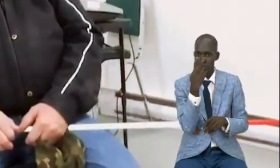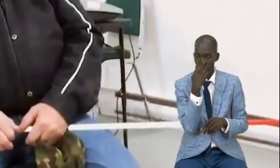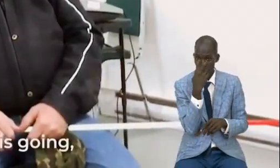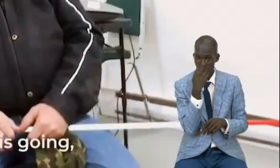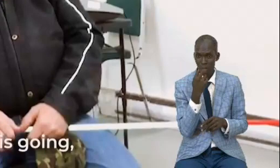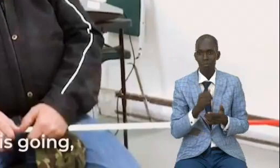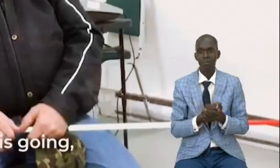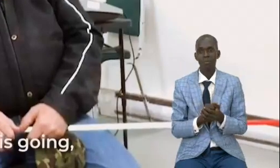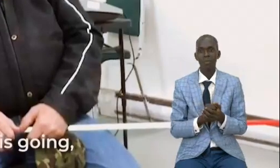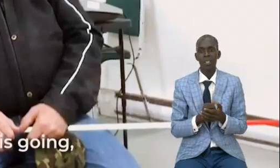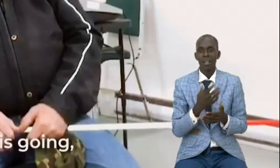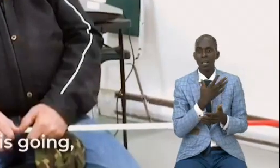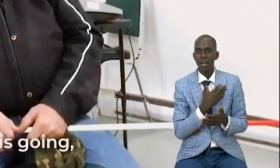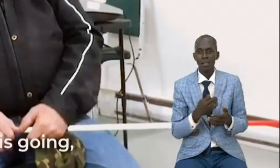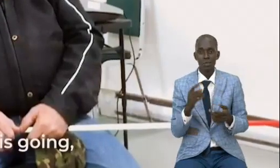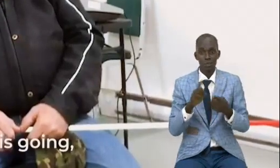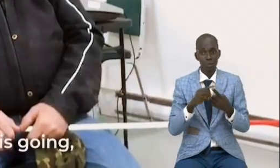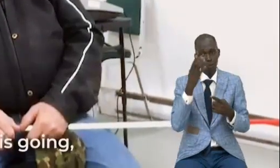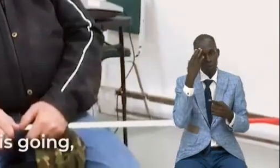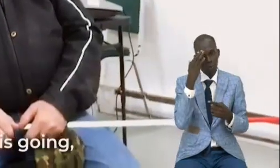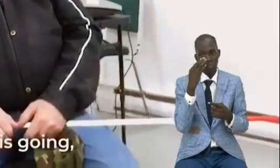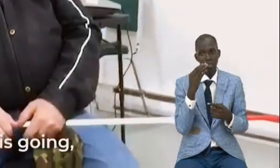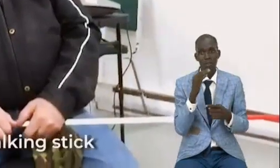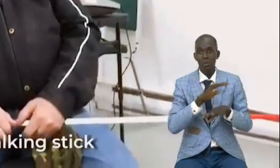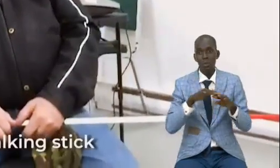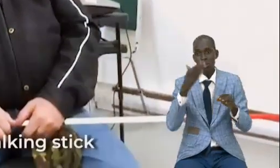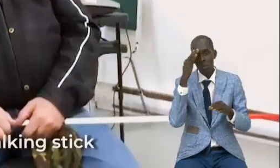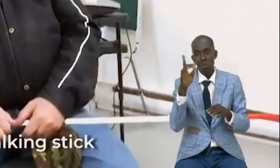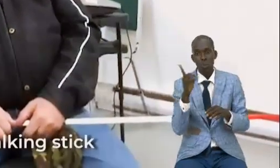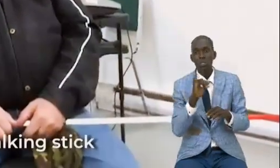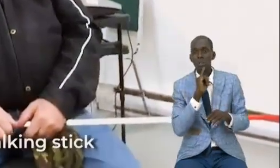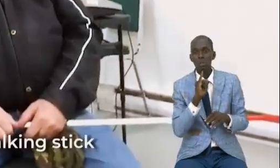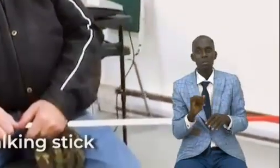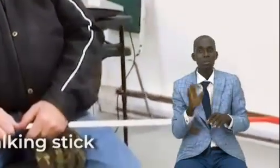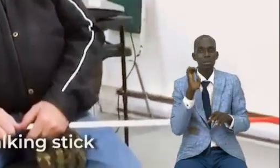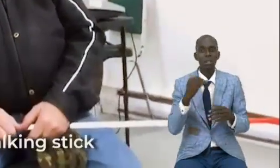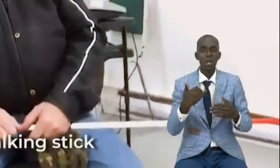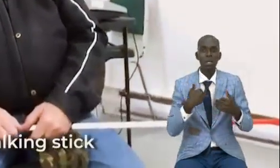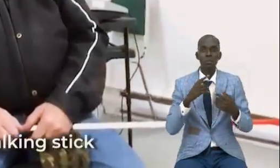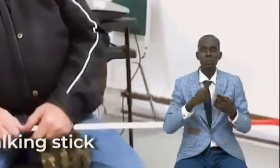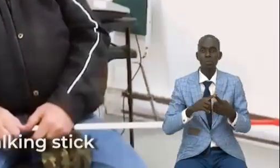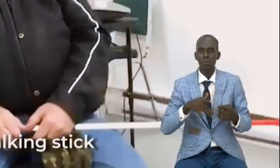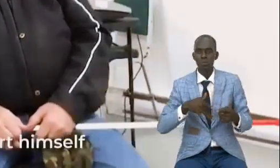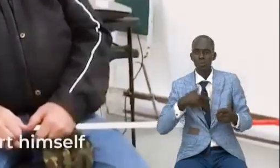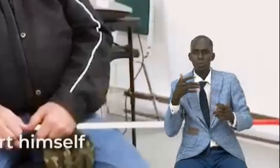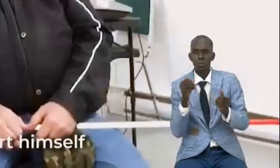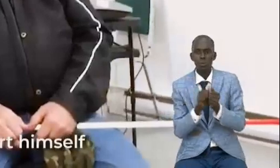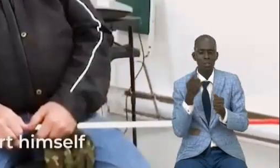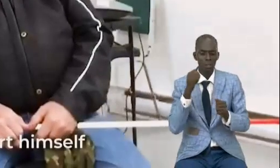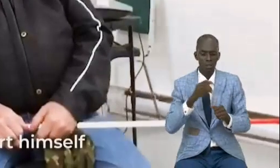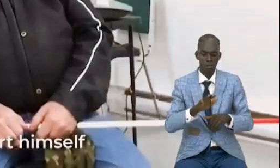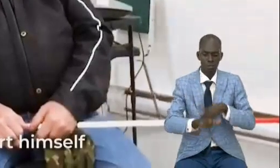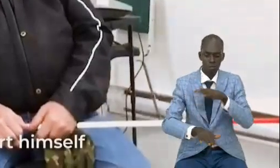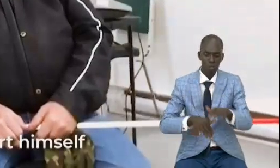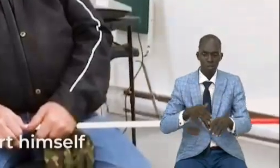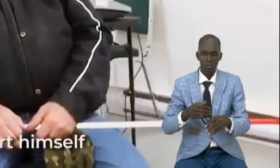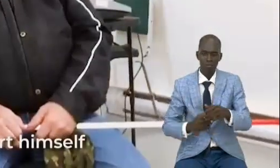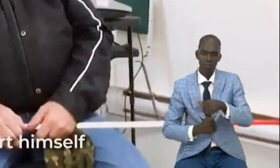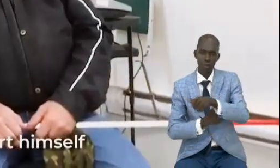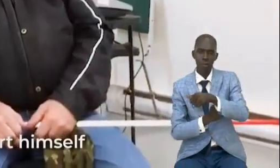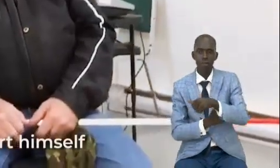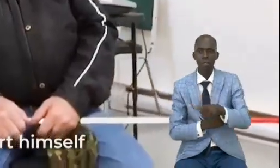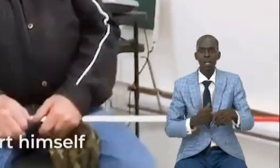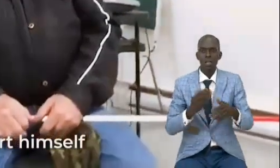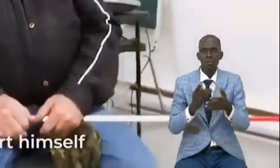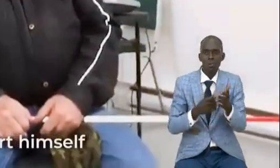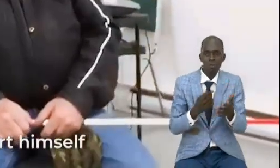He was three quarters blind. And to feel and to know where he's living, he had to feel around him, his stomach falling to things, and sometimes he